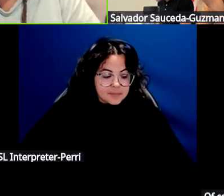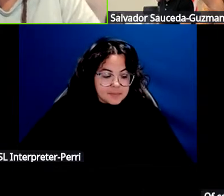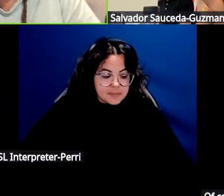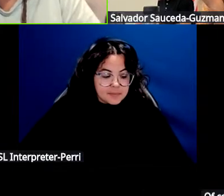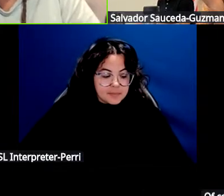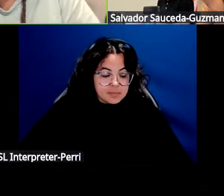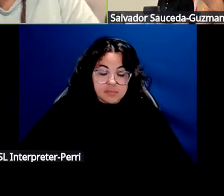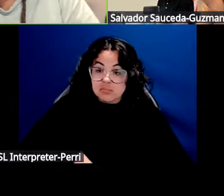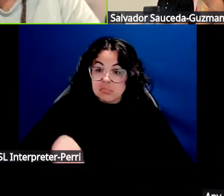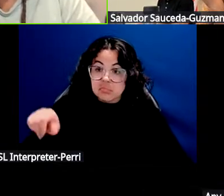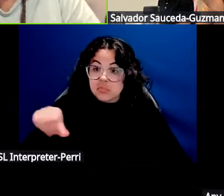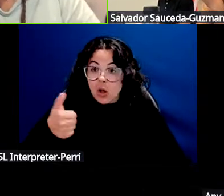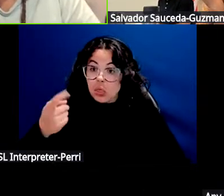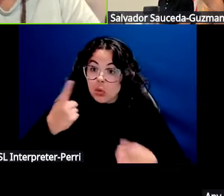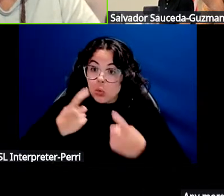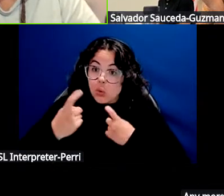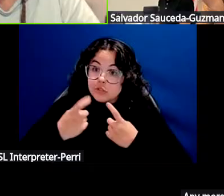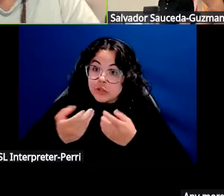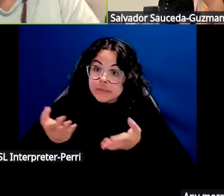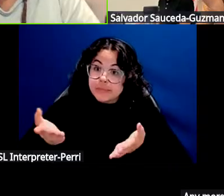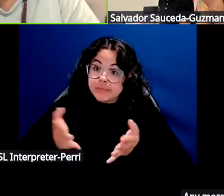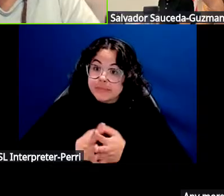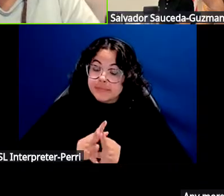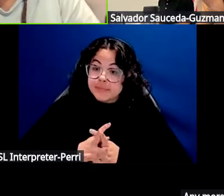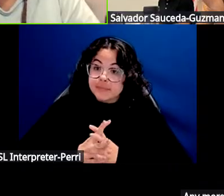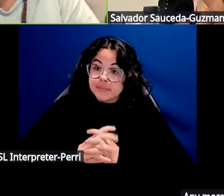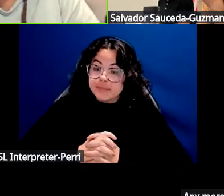Any more questions?